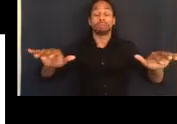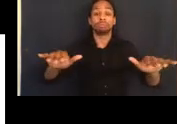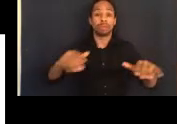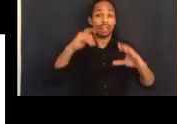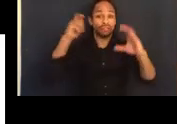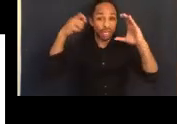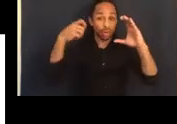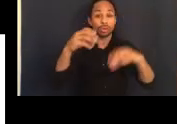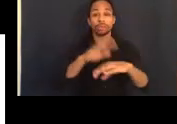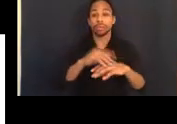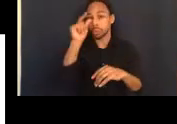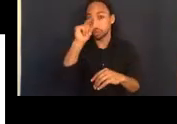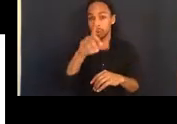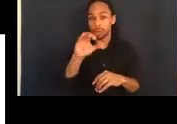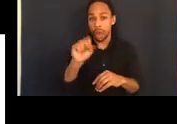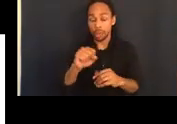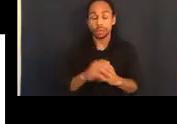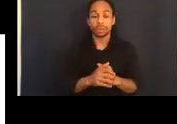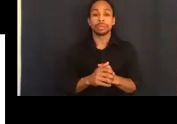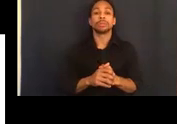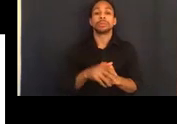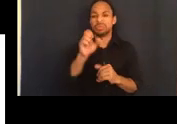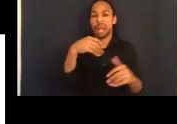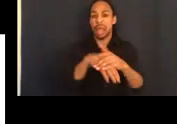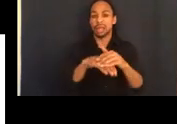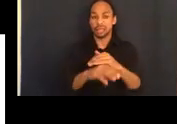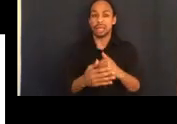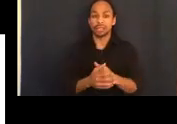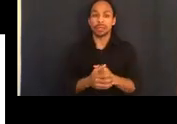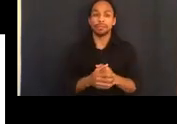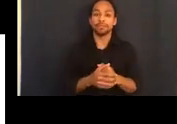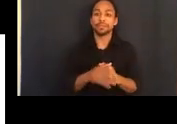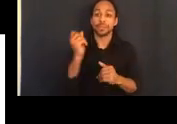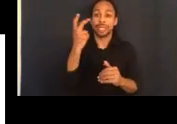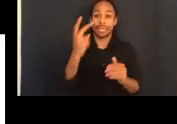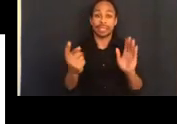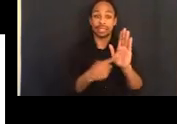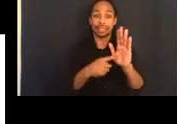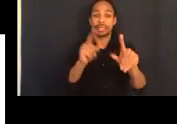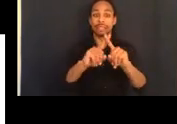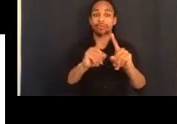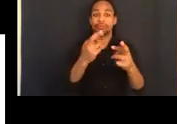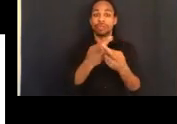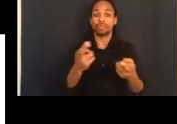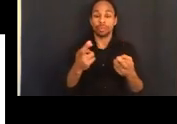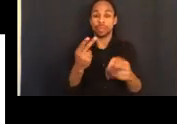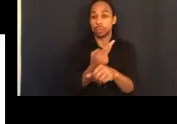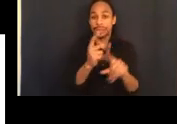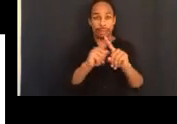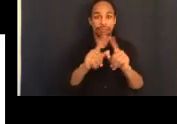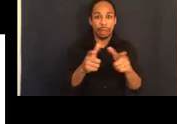on Google Docs that you could access to talk, that has different resources in different languages throughout the